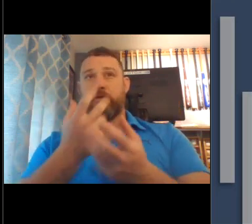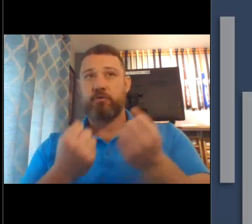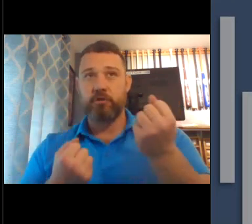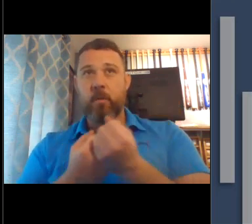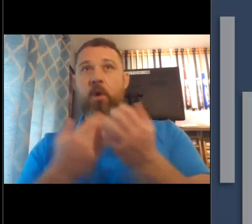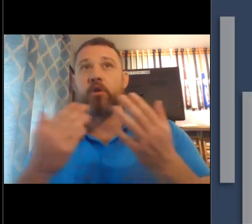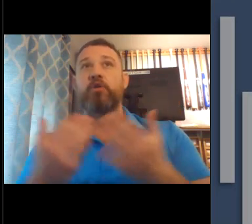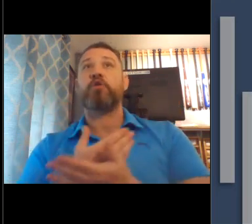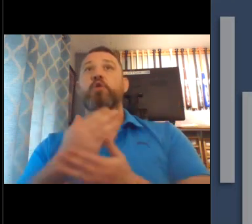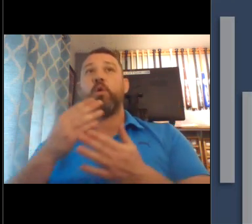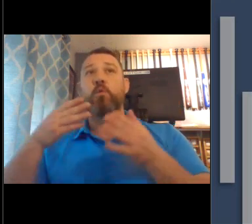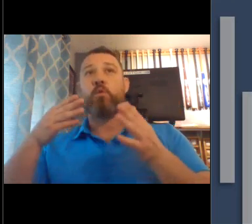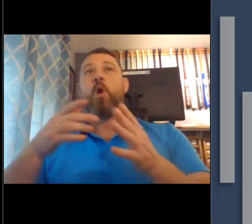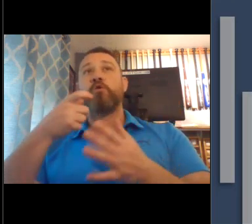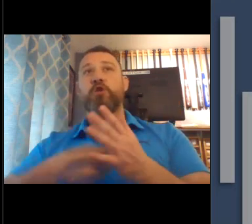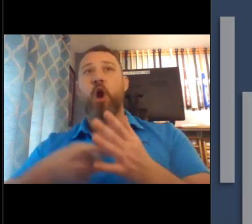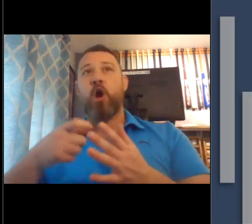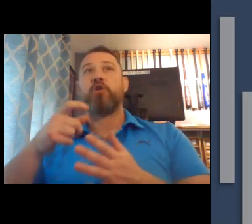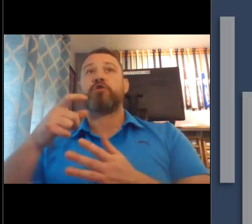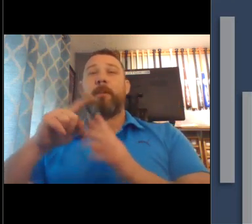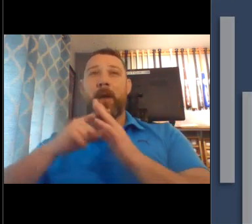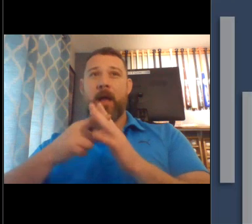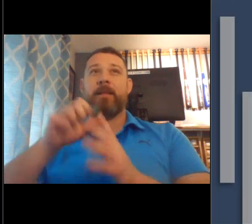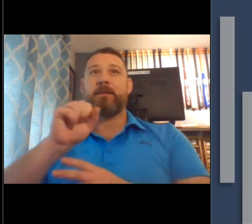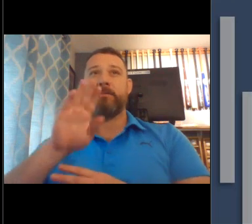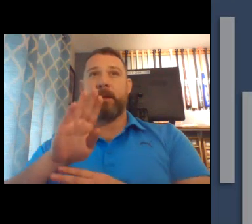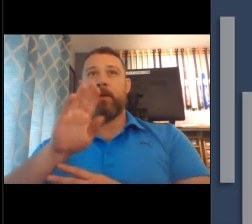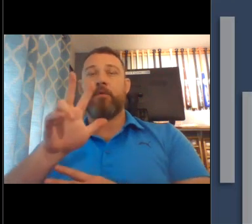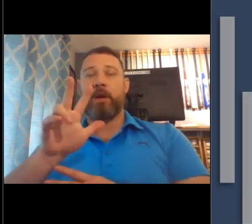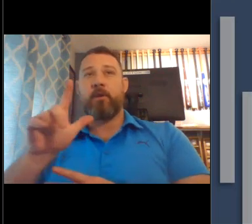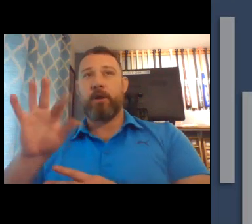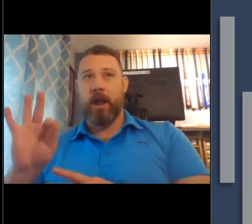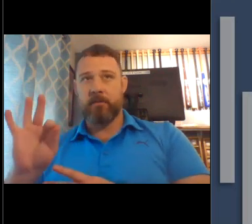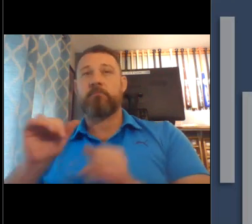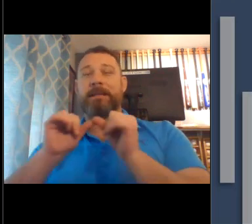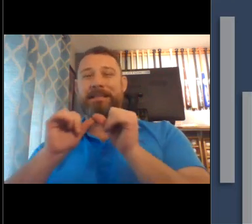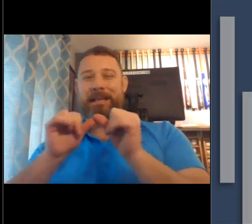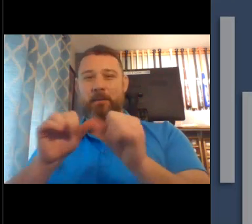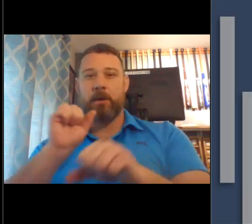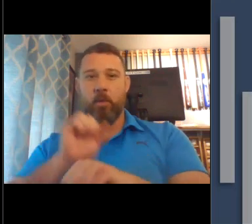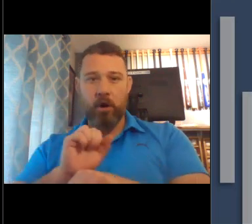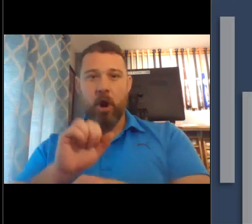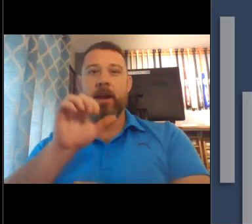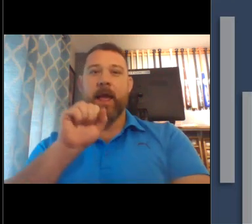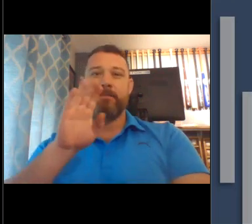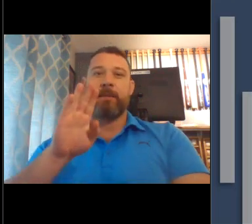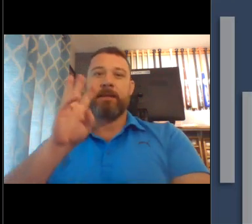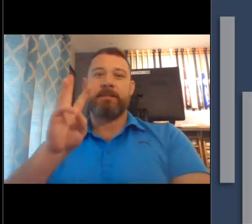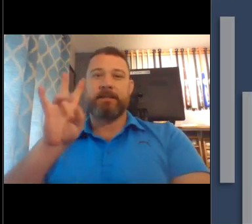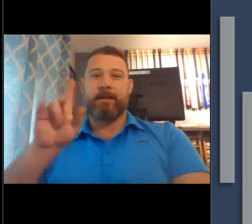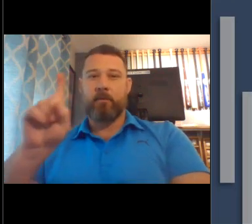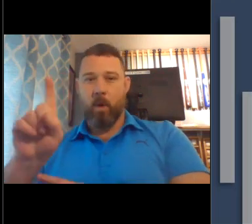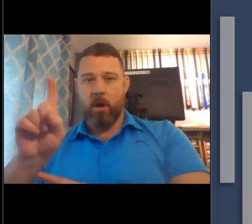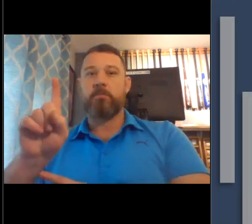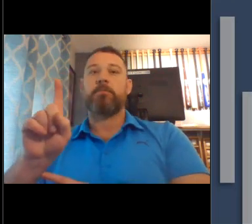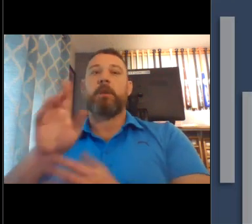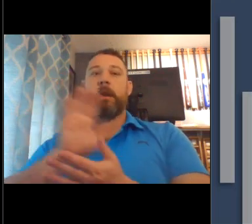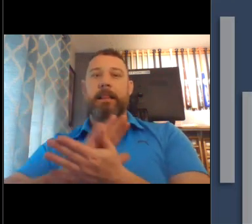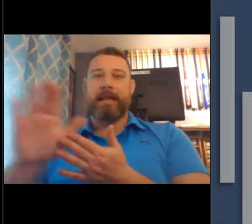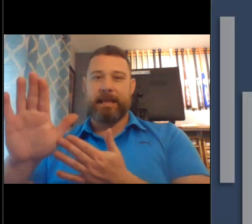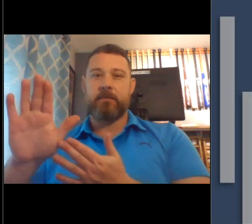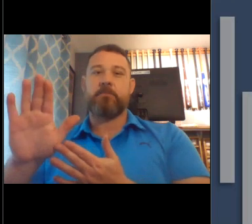pilot program authorized by SB 339, continuing our work on the SB 671 Clean Freight Corridor